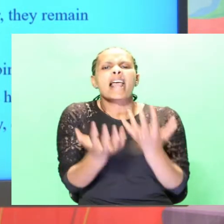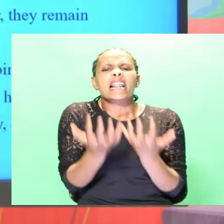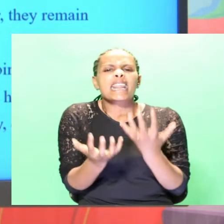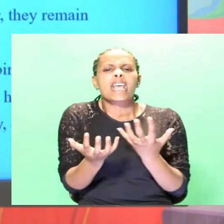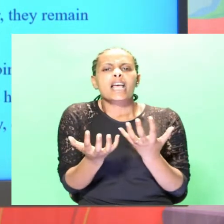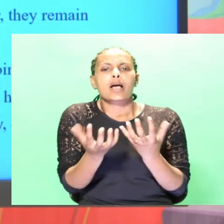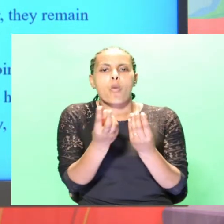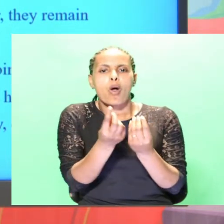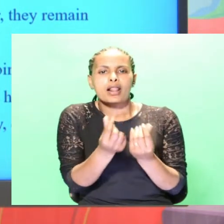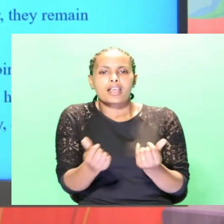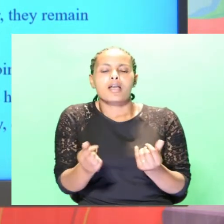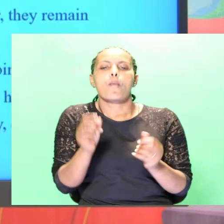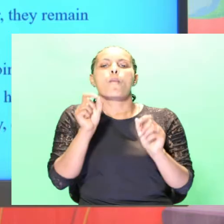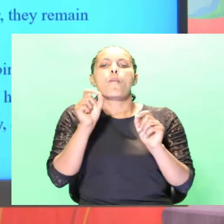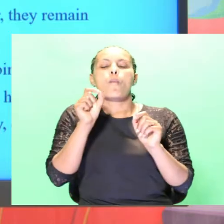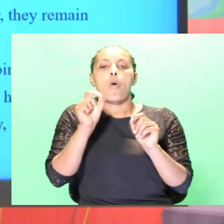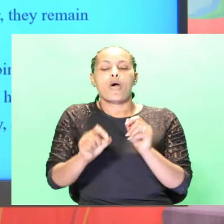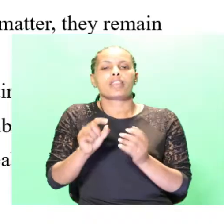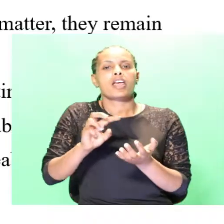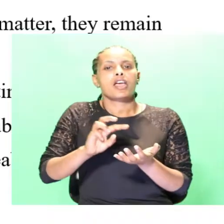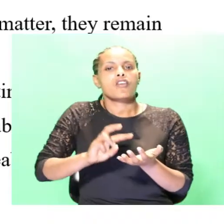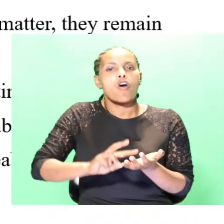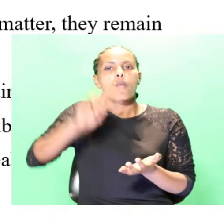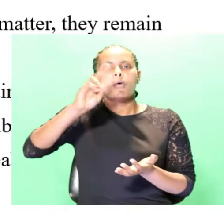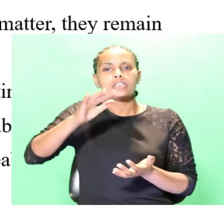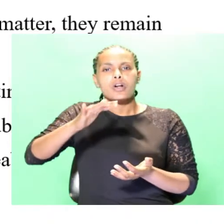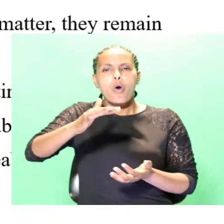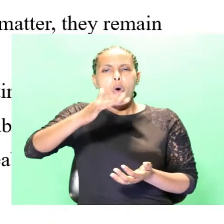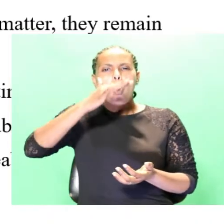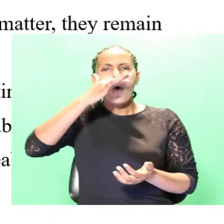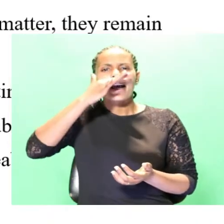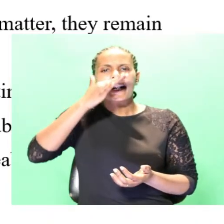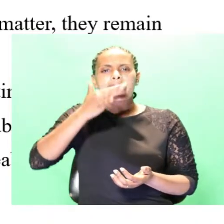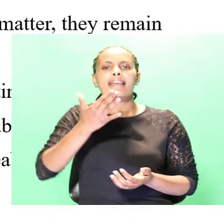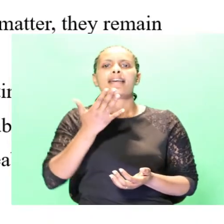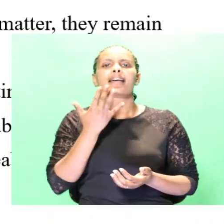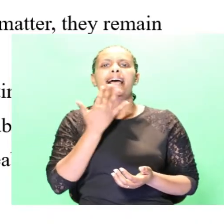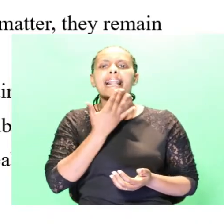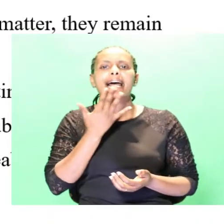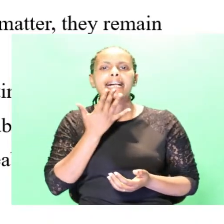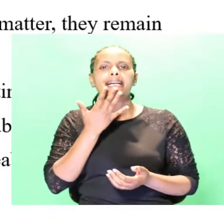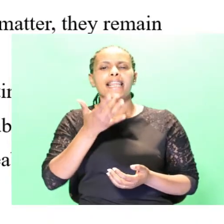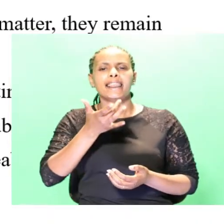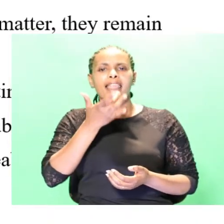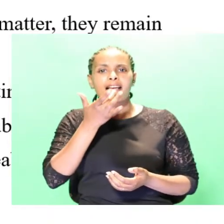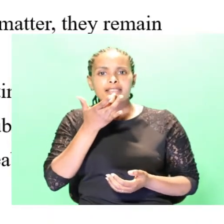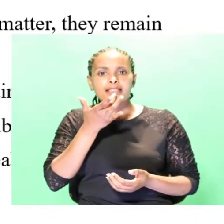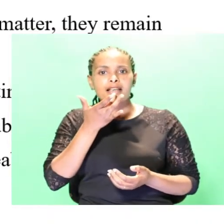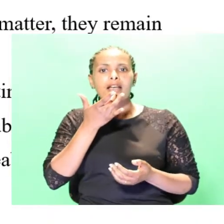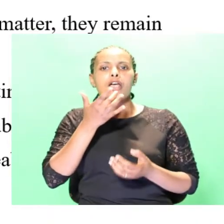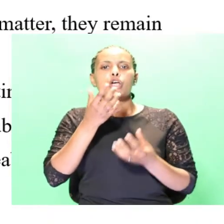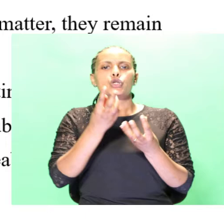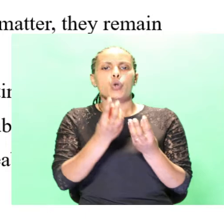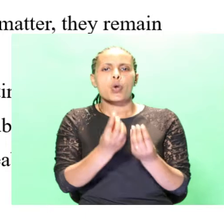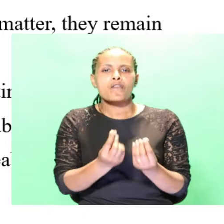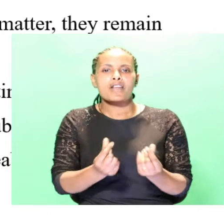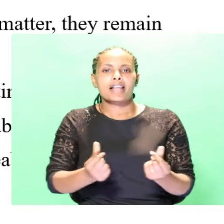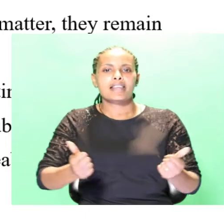point, evaporation, odor, color, taste,